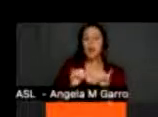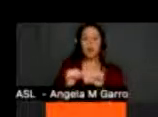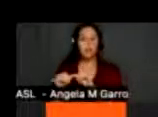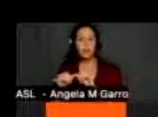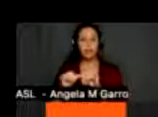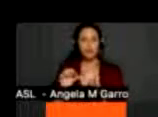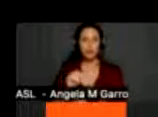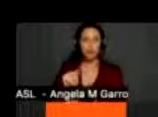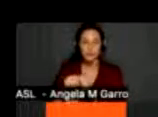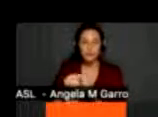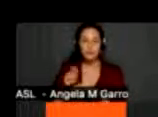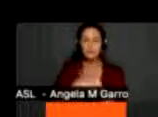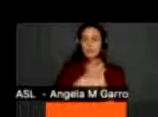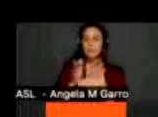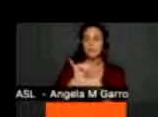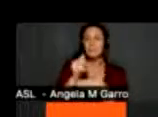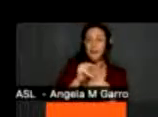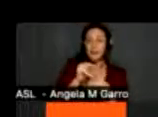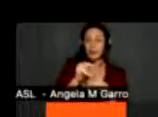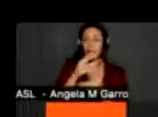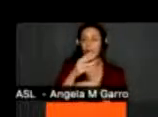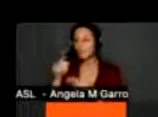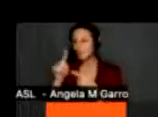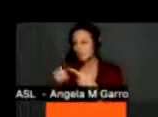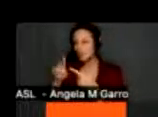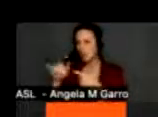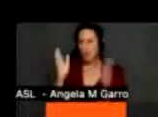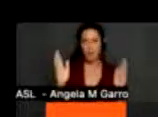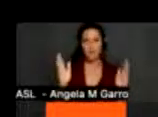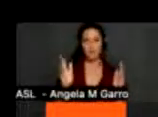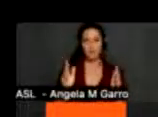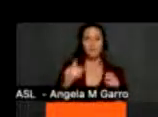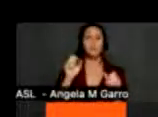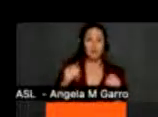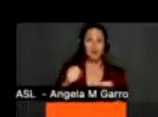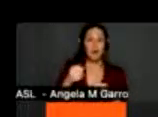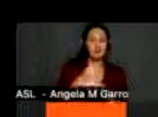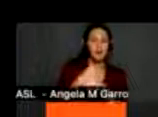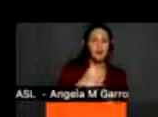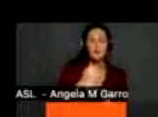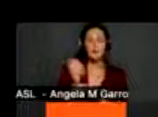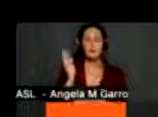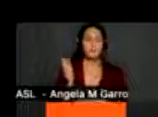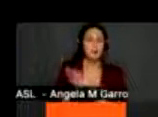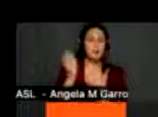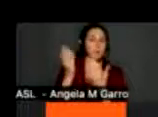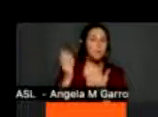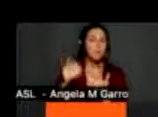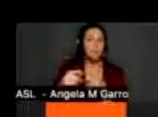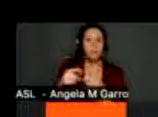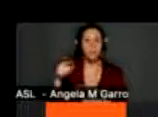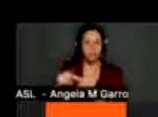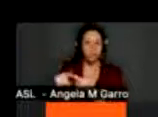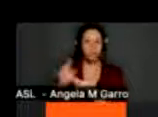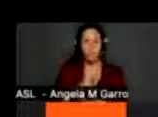consultants between January and May to create proposals for the board. The